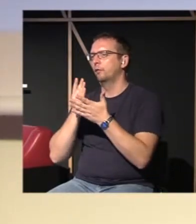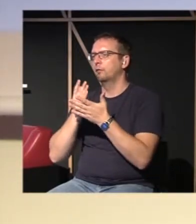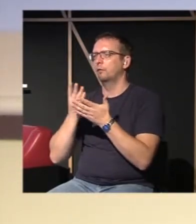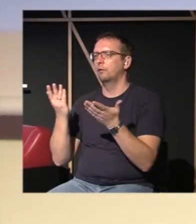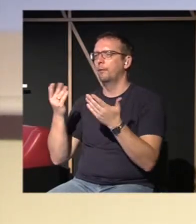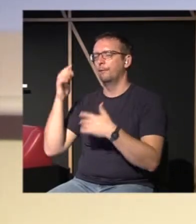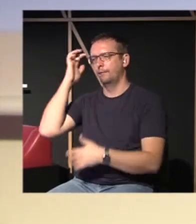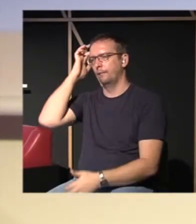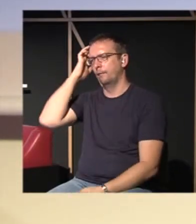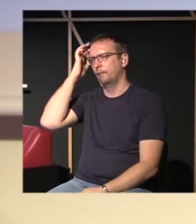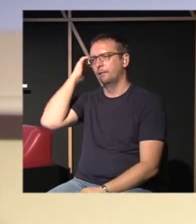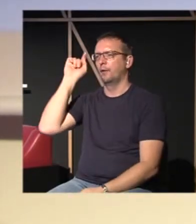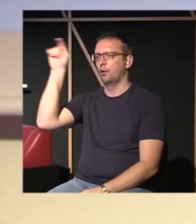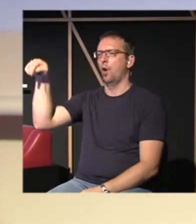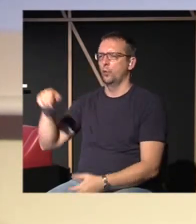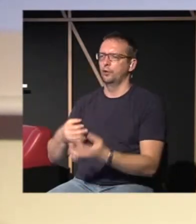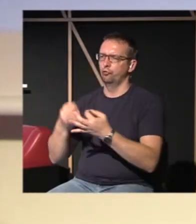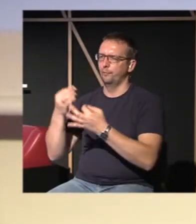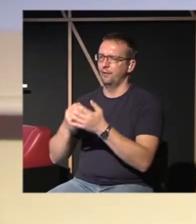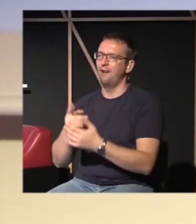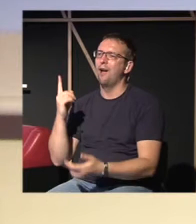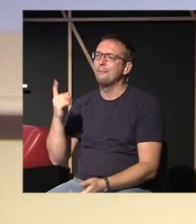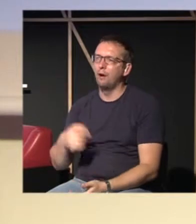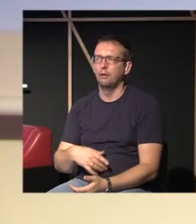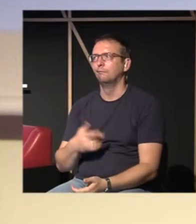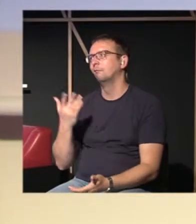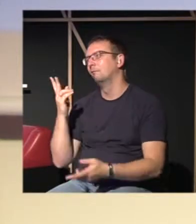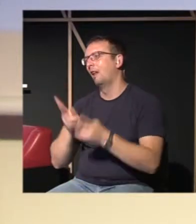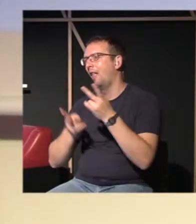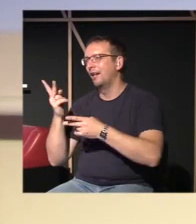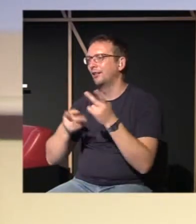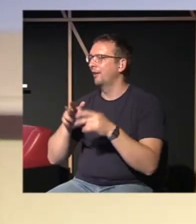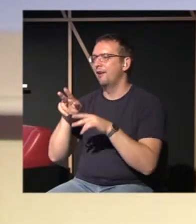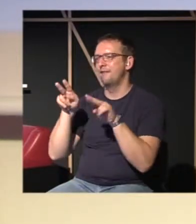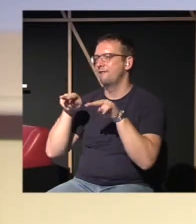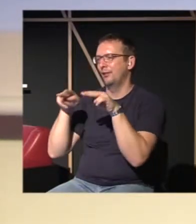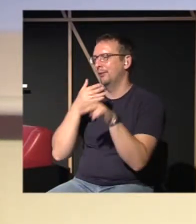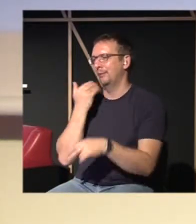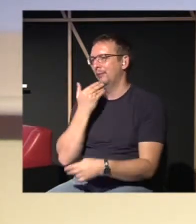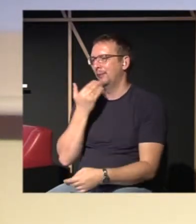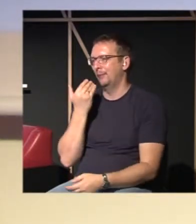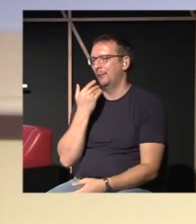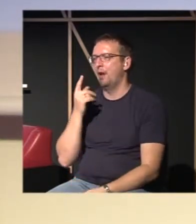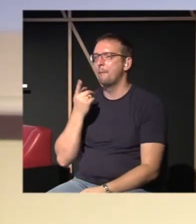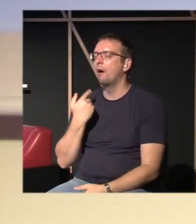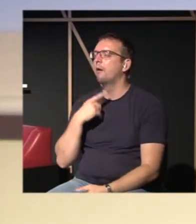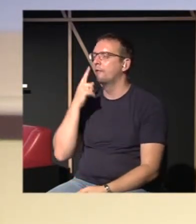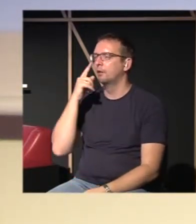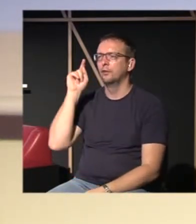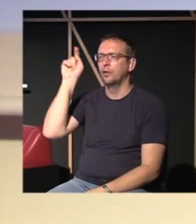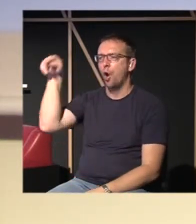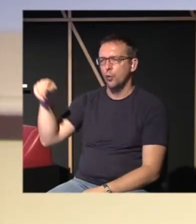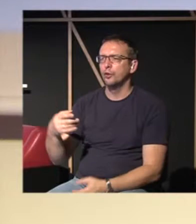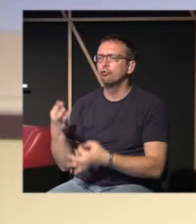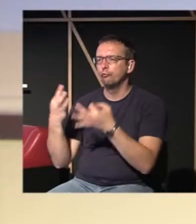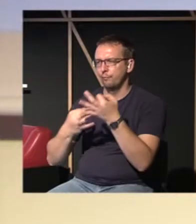unfortunately, we don't have here pictures, but it was like a lot of snow, and children with the T-shirts of Max